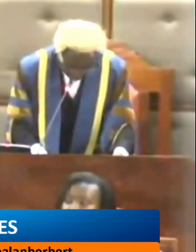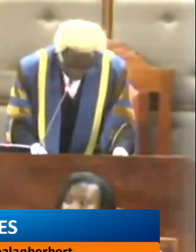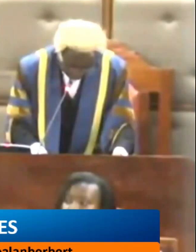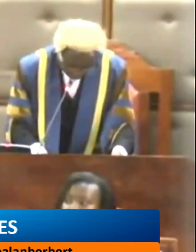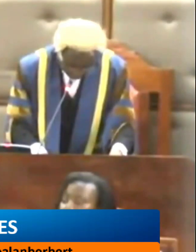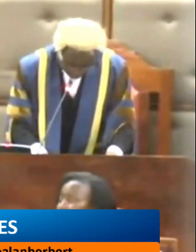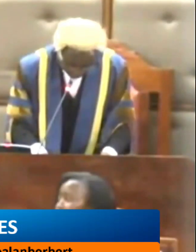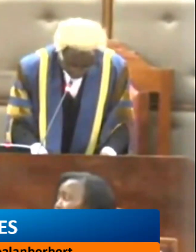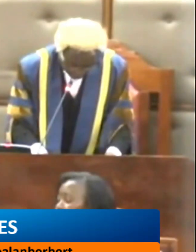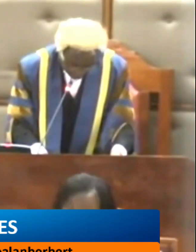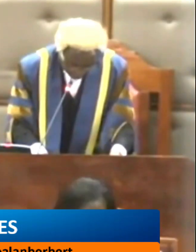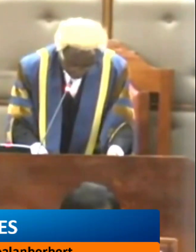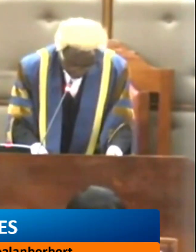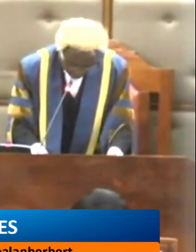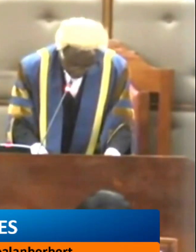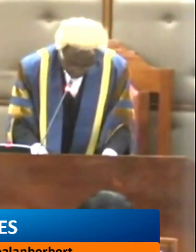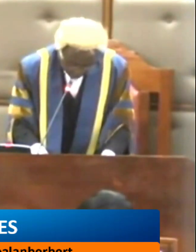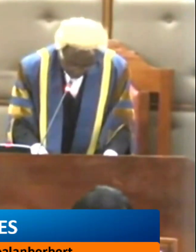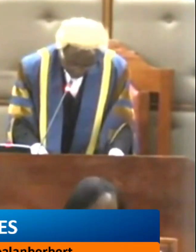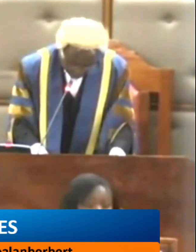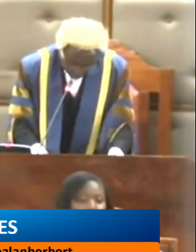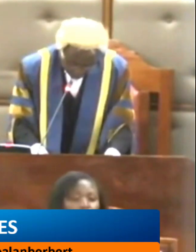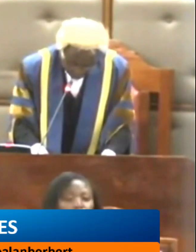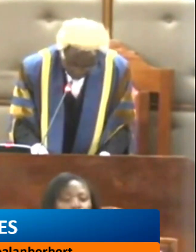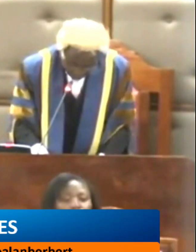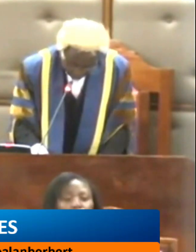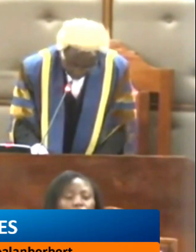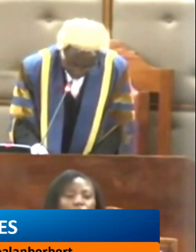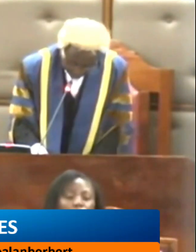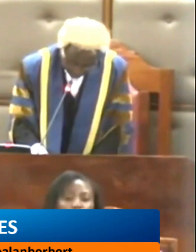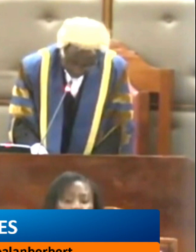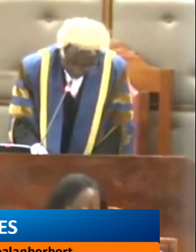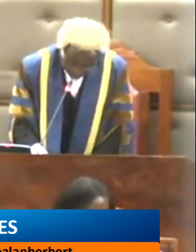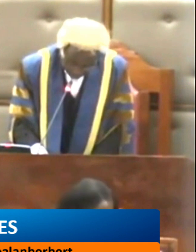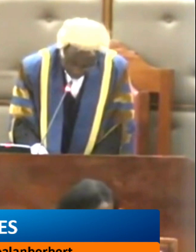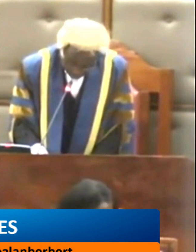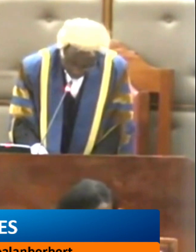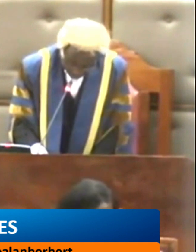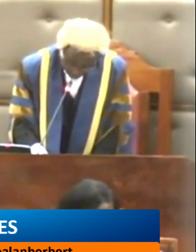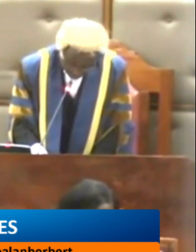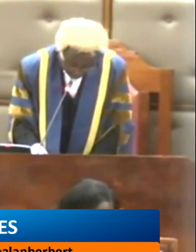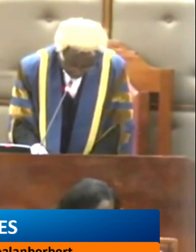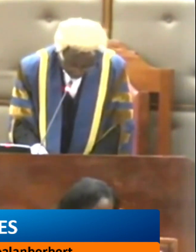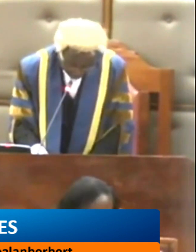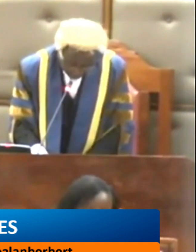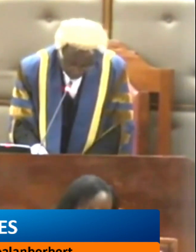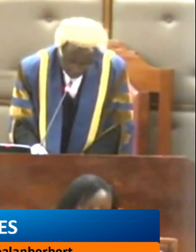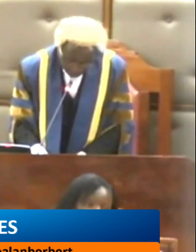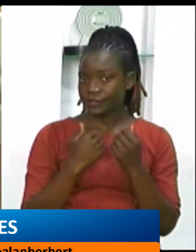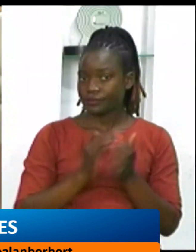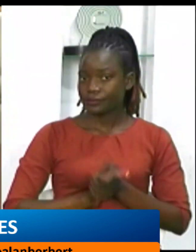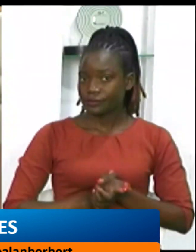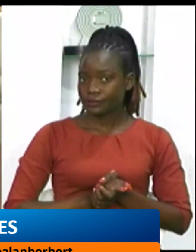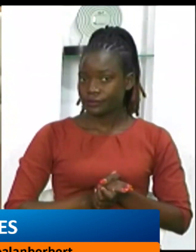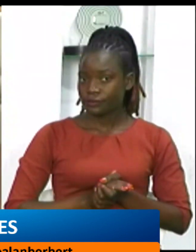And this juncture, honorable members, the ayes have it, and the motion is passed.